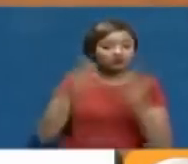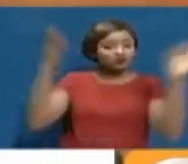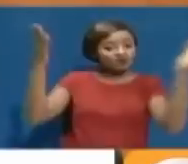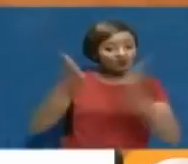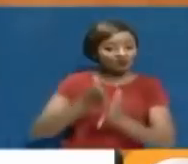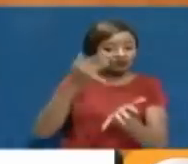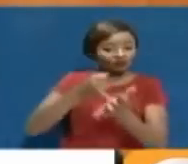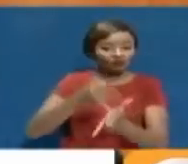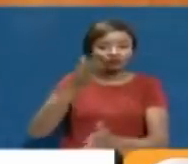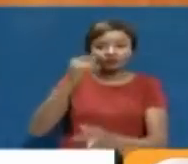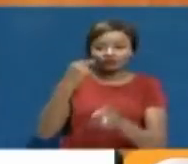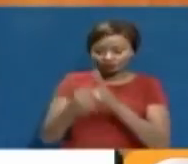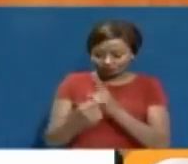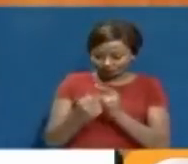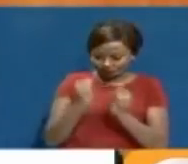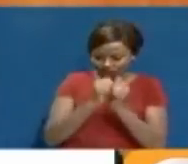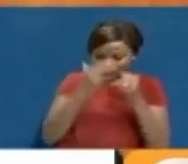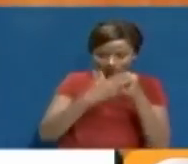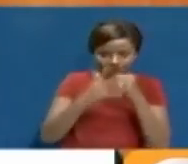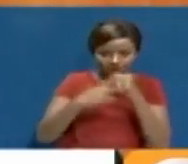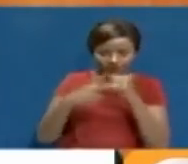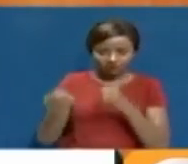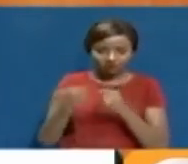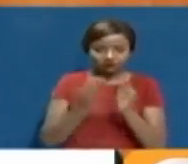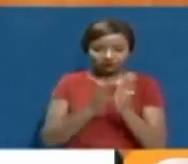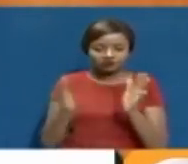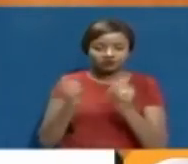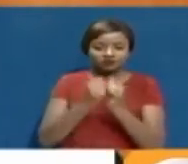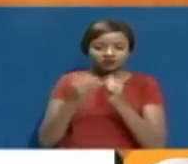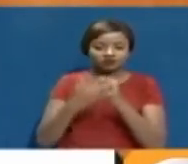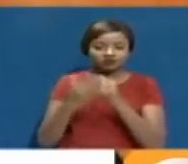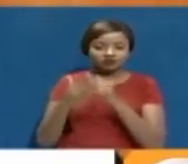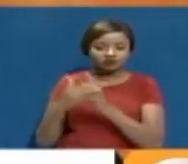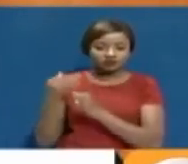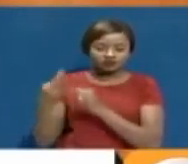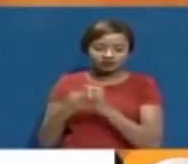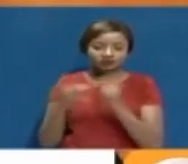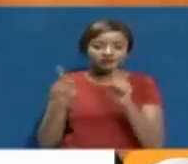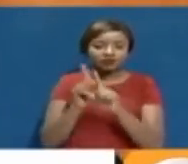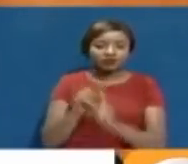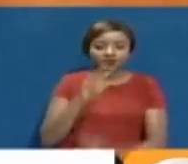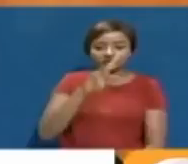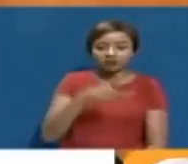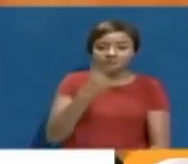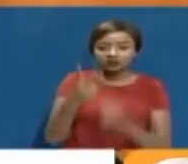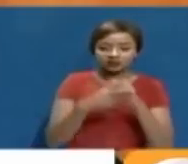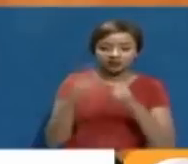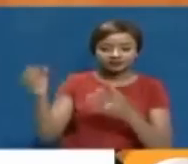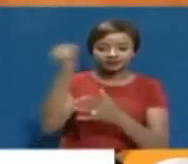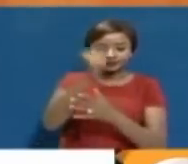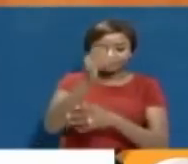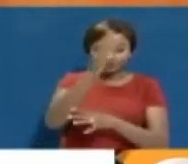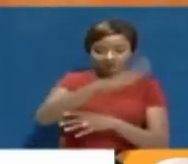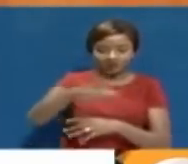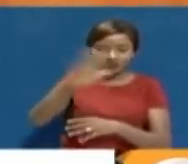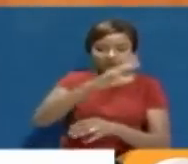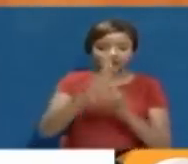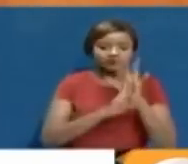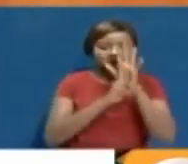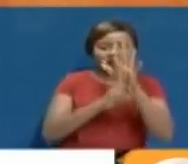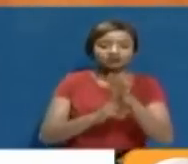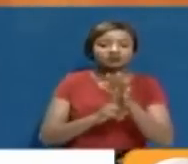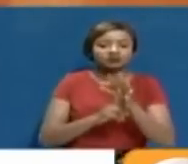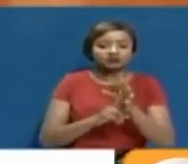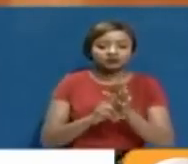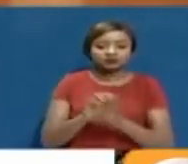Valley between 1970 and 1998. In 2007, he was elected to Parliament and opposed to represent